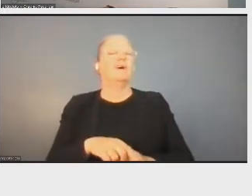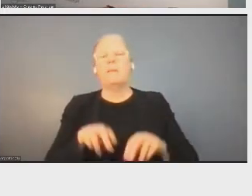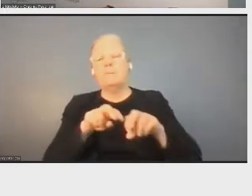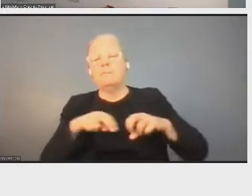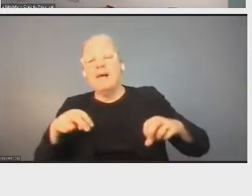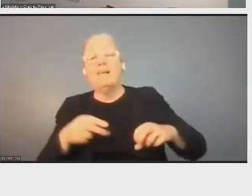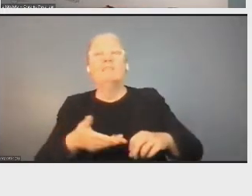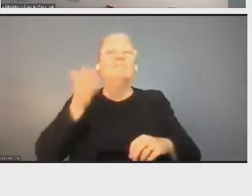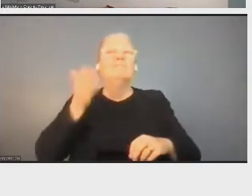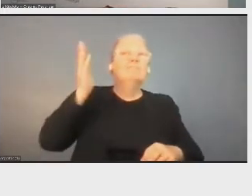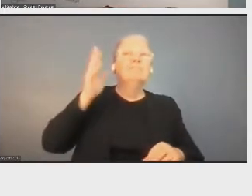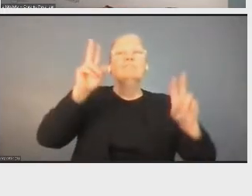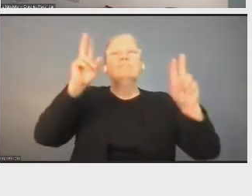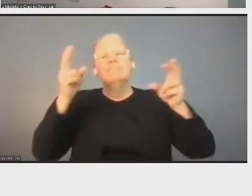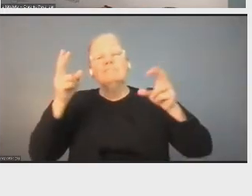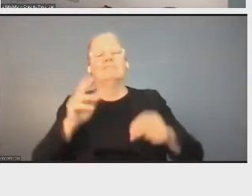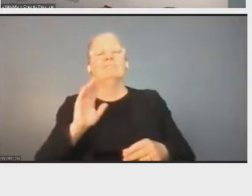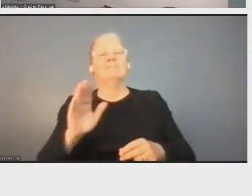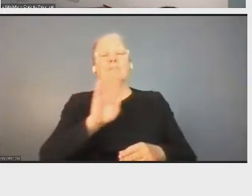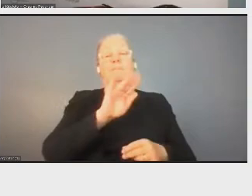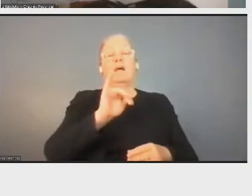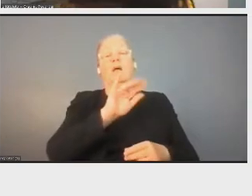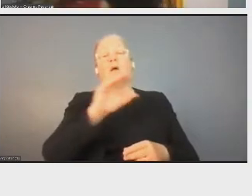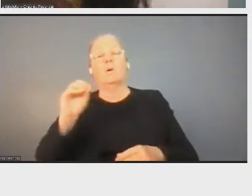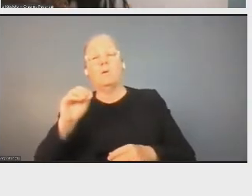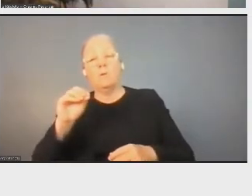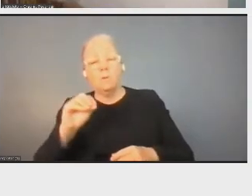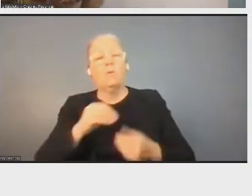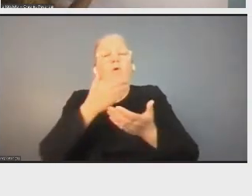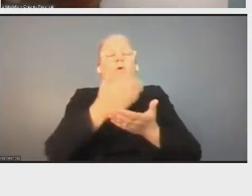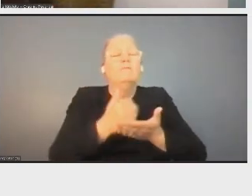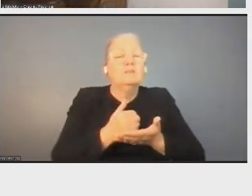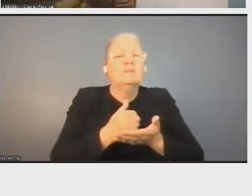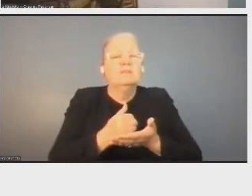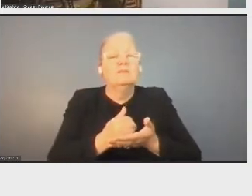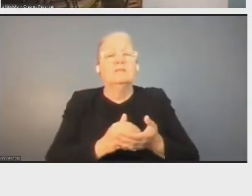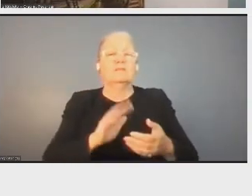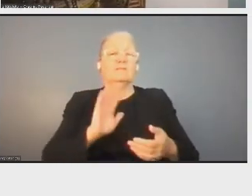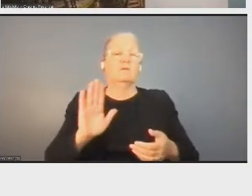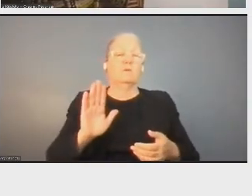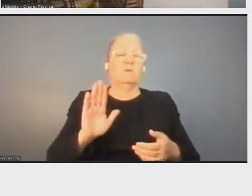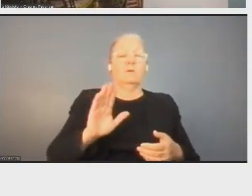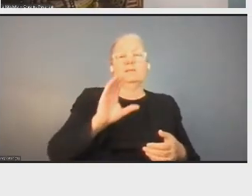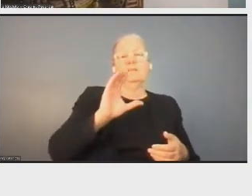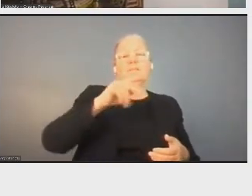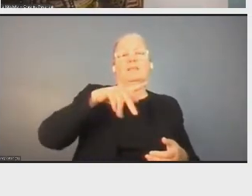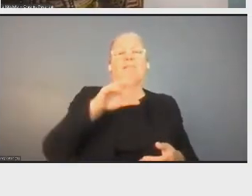biodiversity conservation with the CDB agenda that we don't